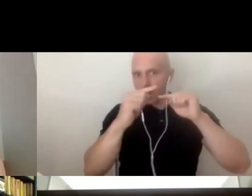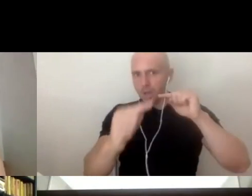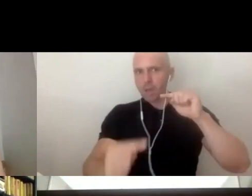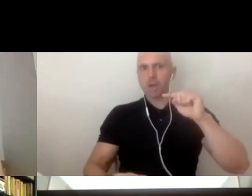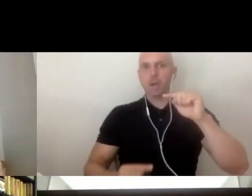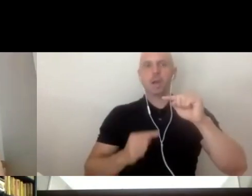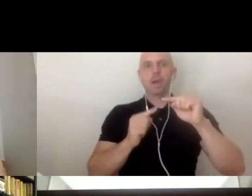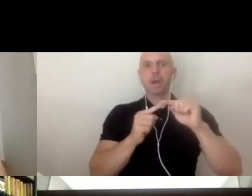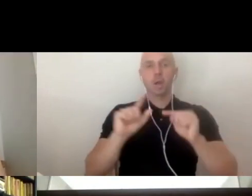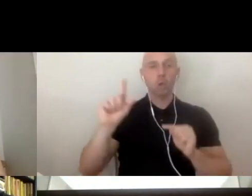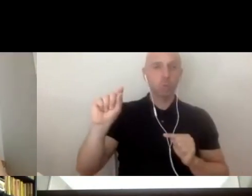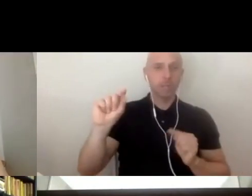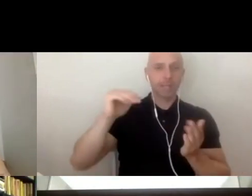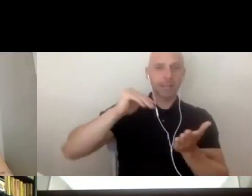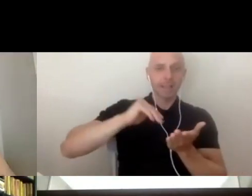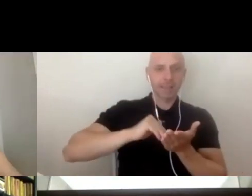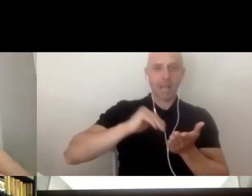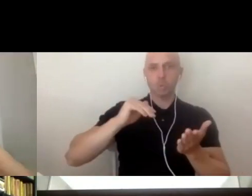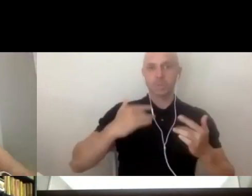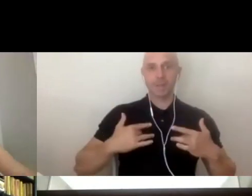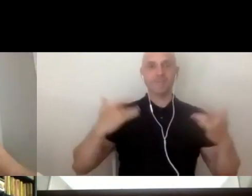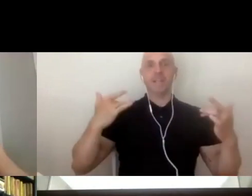fairly decide a policy in which we